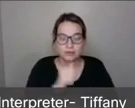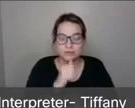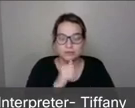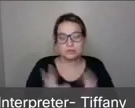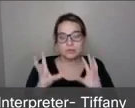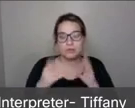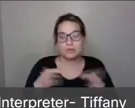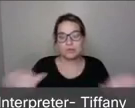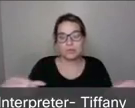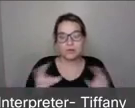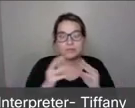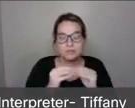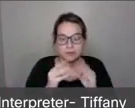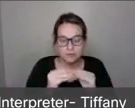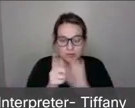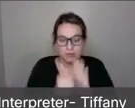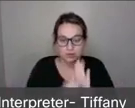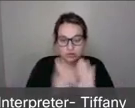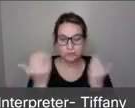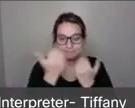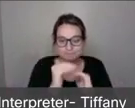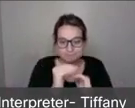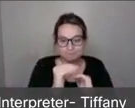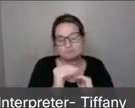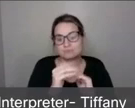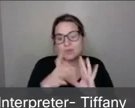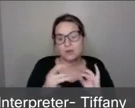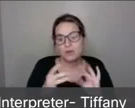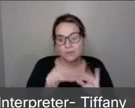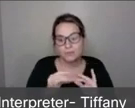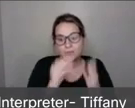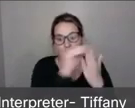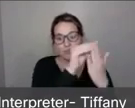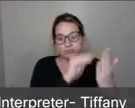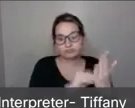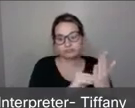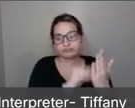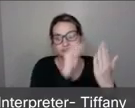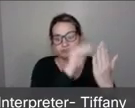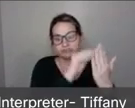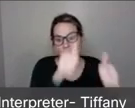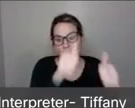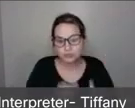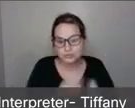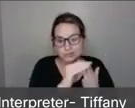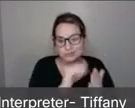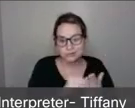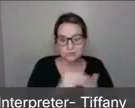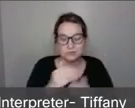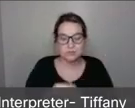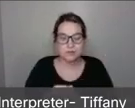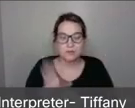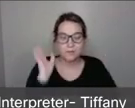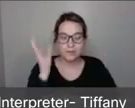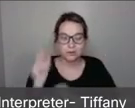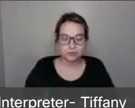law, speakers should confine their comments, statements to the issue on the posted agenda, which is before the commission. Speakers are